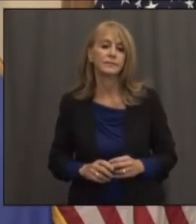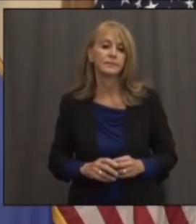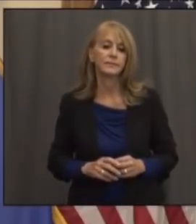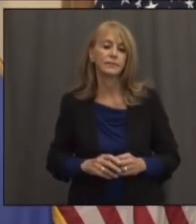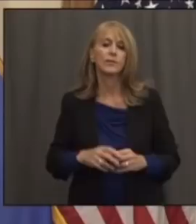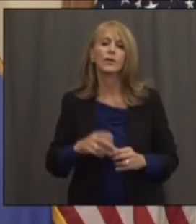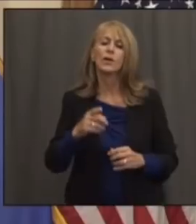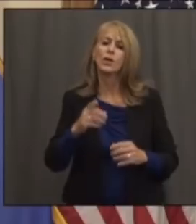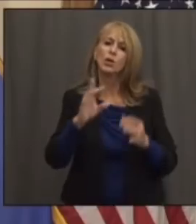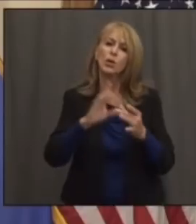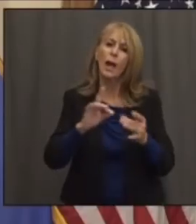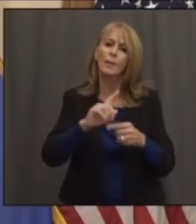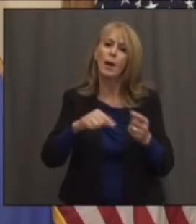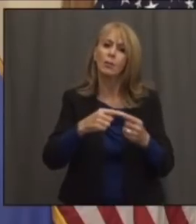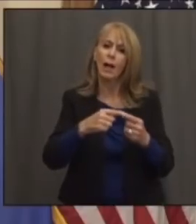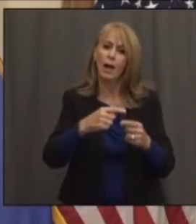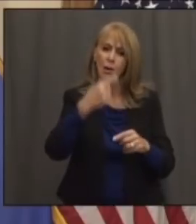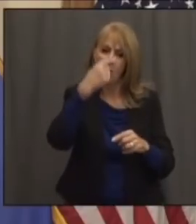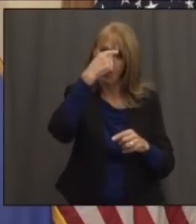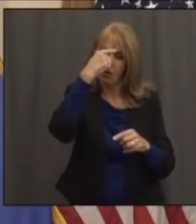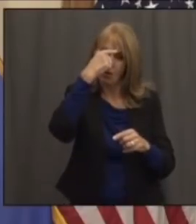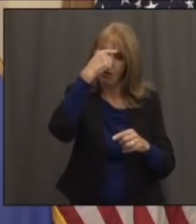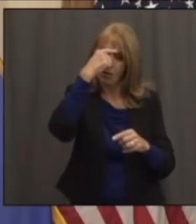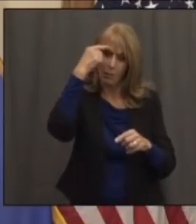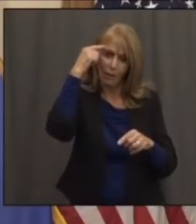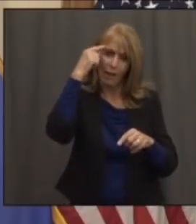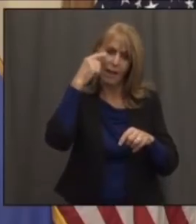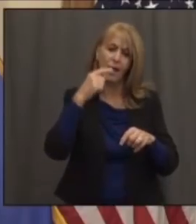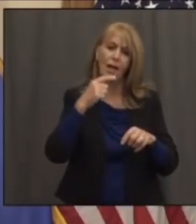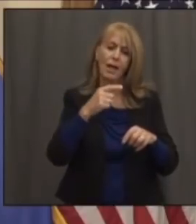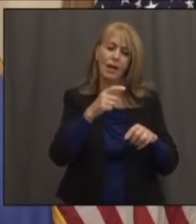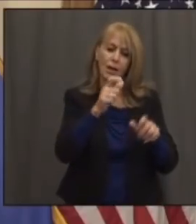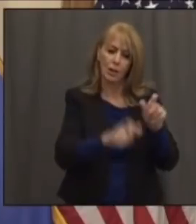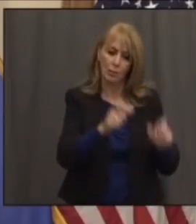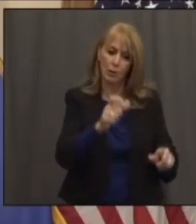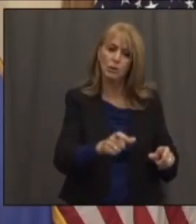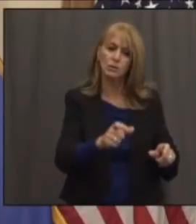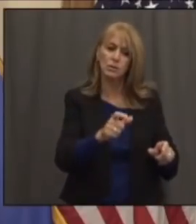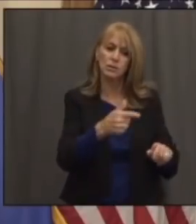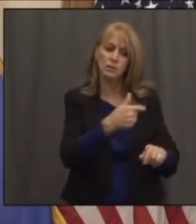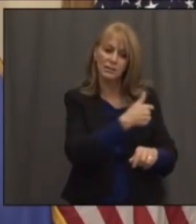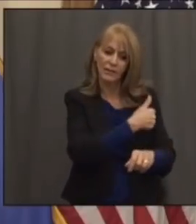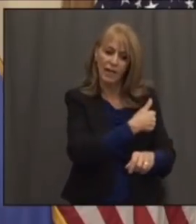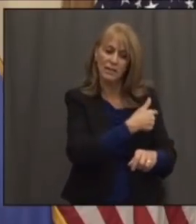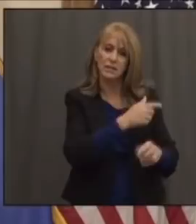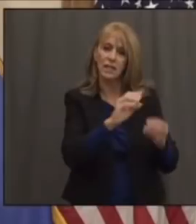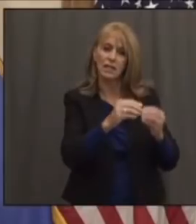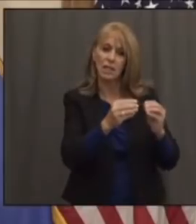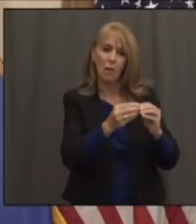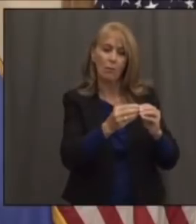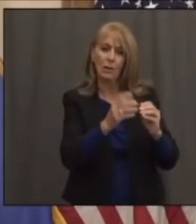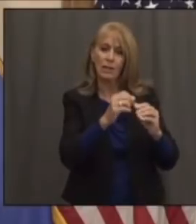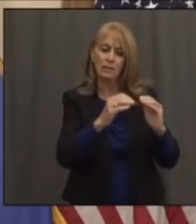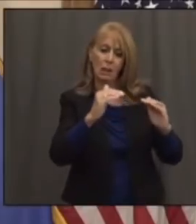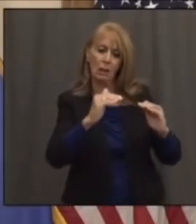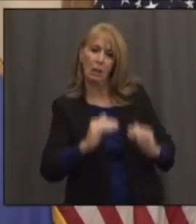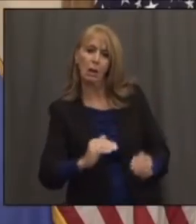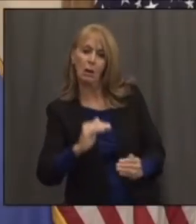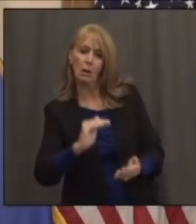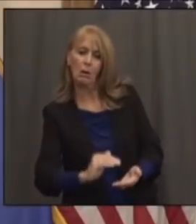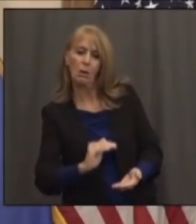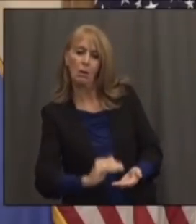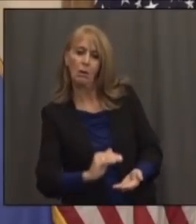good and bad. Connecticut is at the top, near the top, but yet it still lags badly. So is